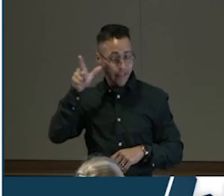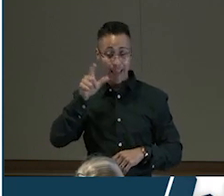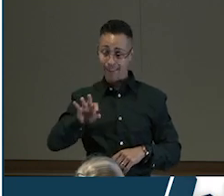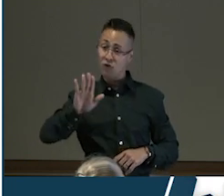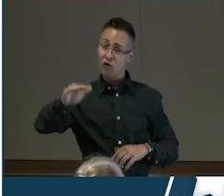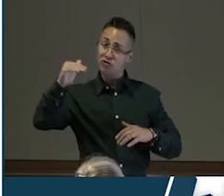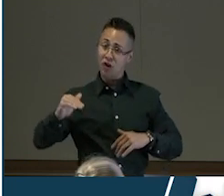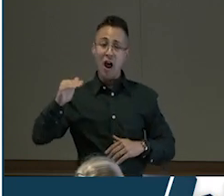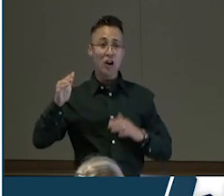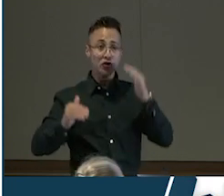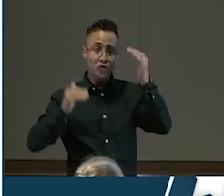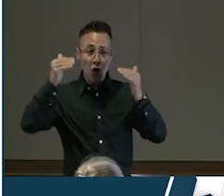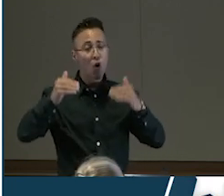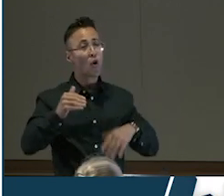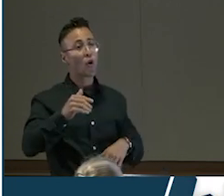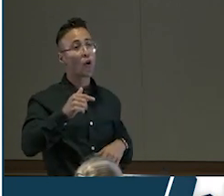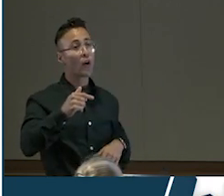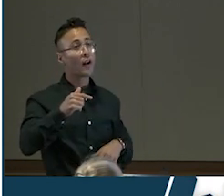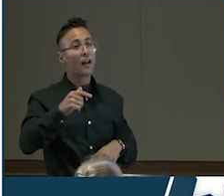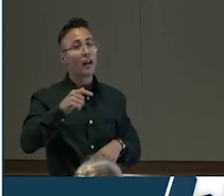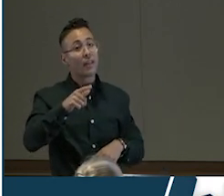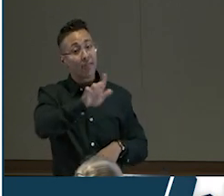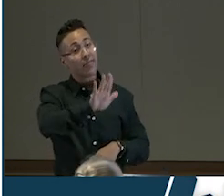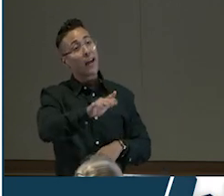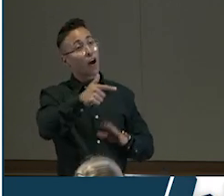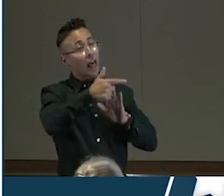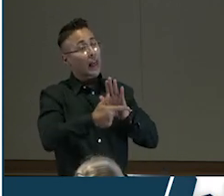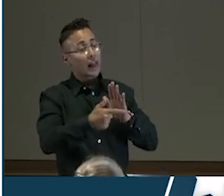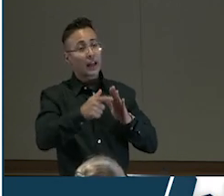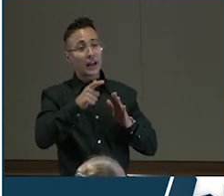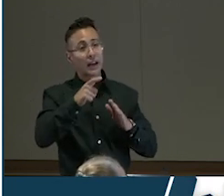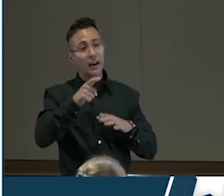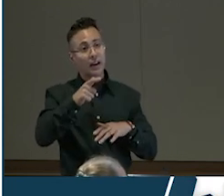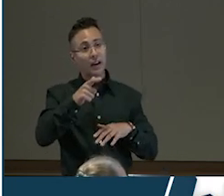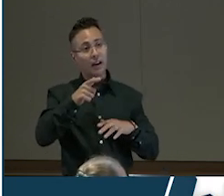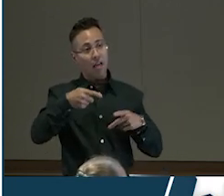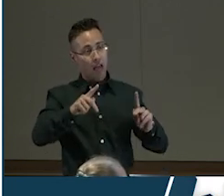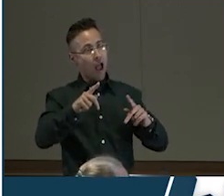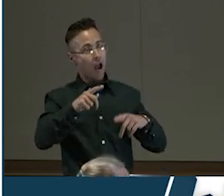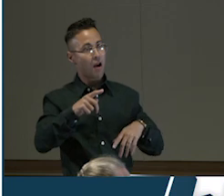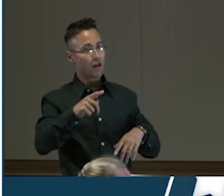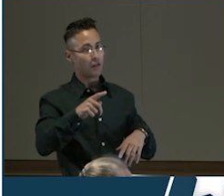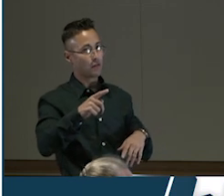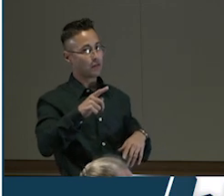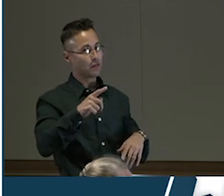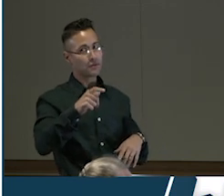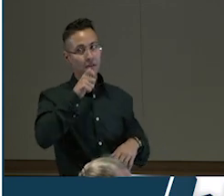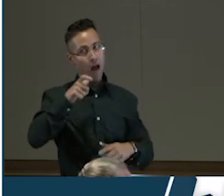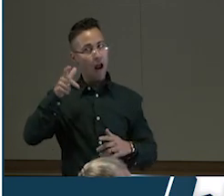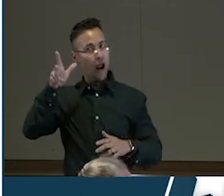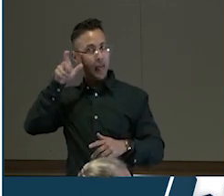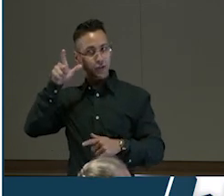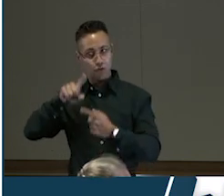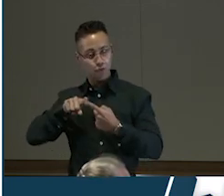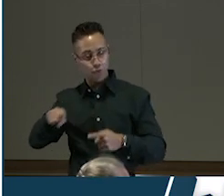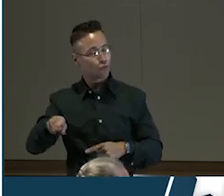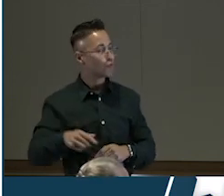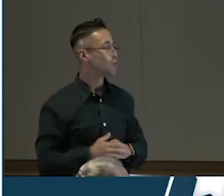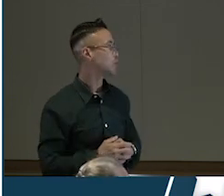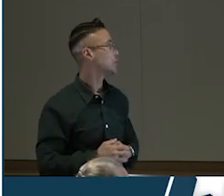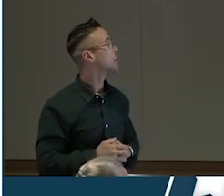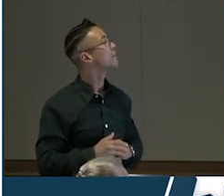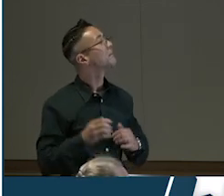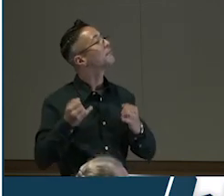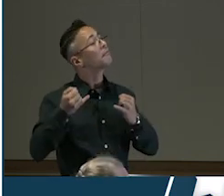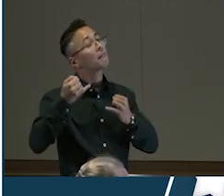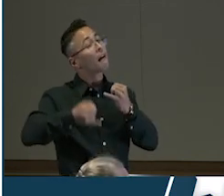not supposed to. Now, they might, but it's not something we want to risk. It's better to have these things in place so that you don't have to worry when those things are happening. And